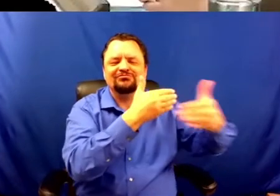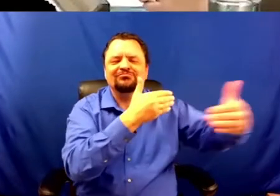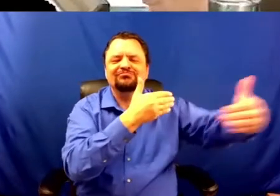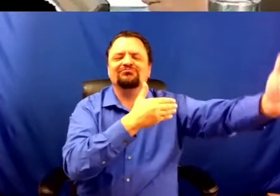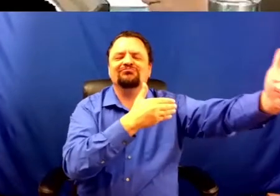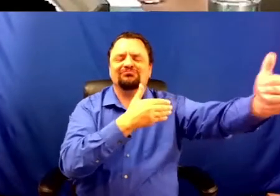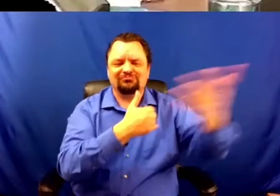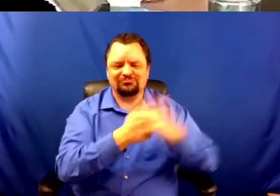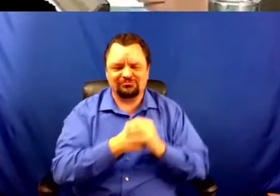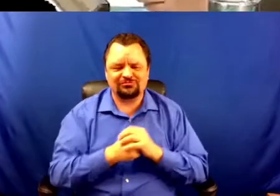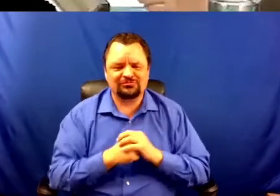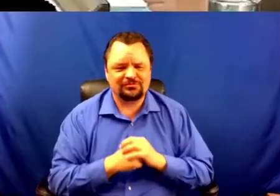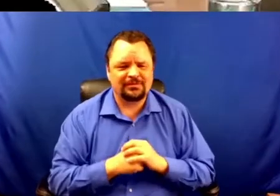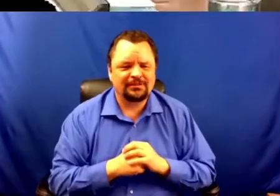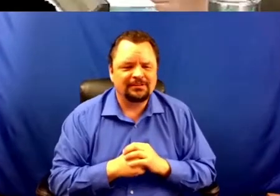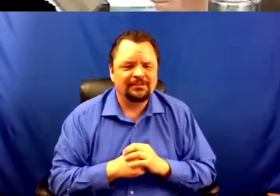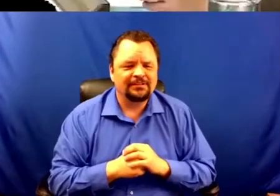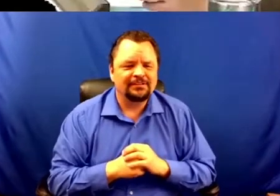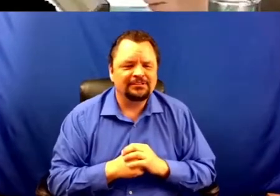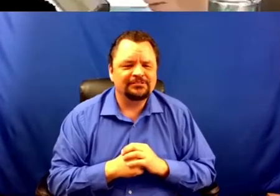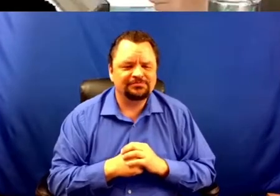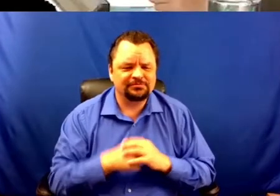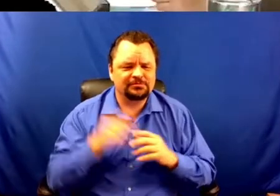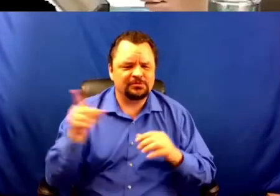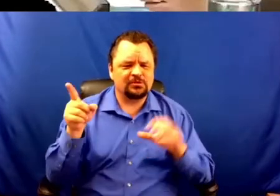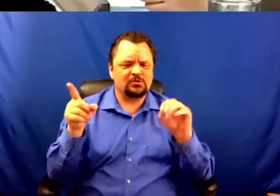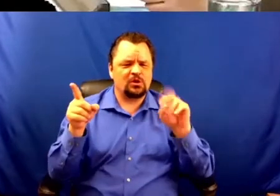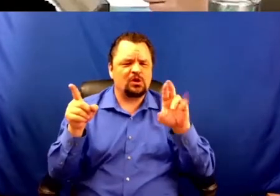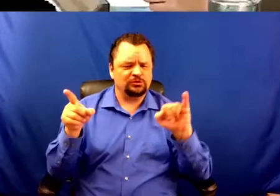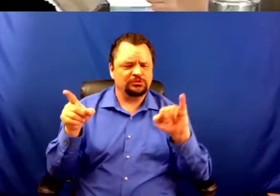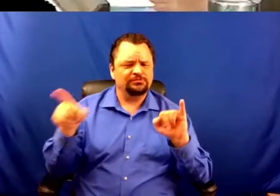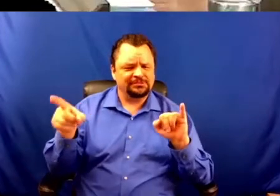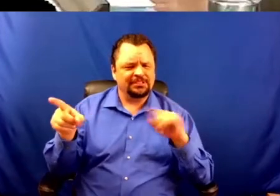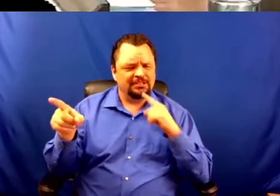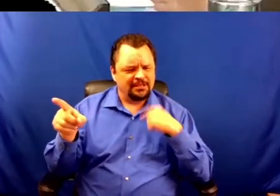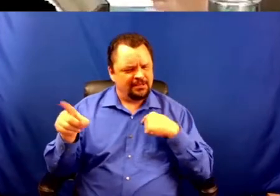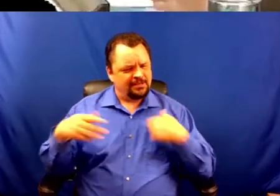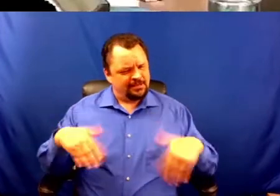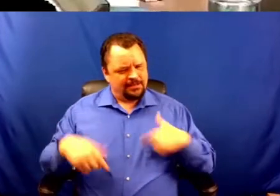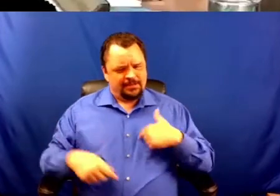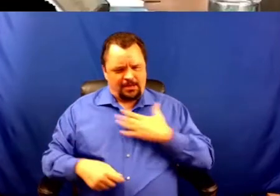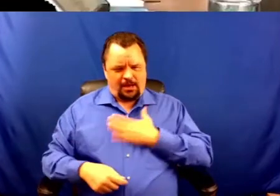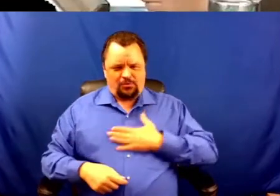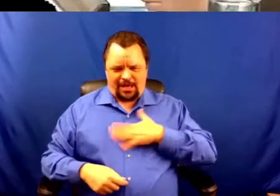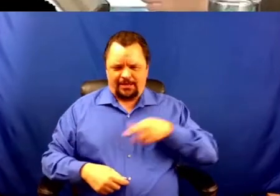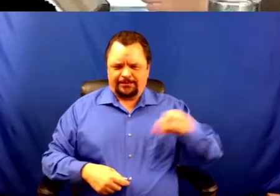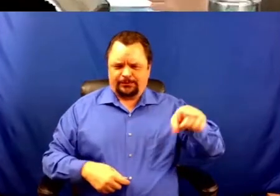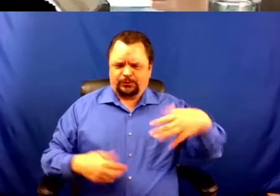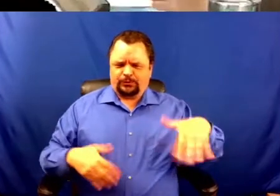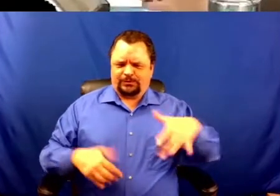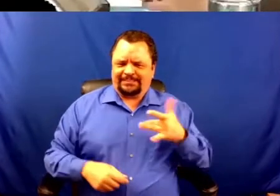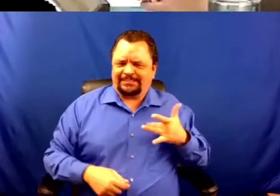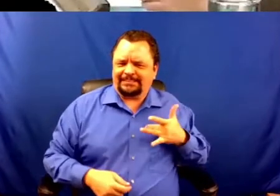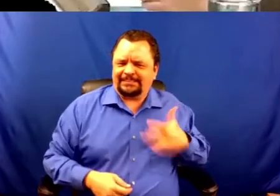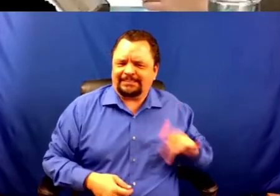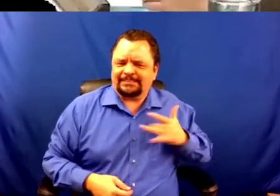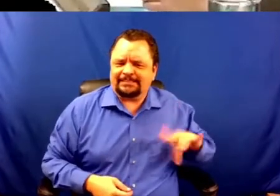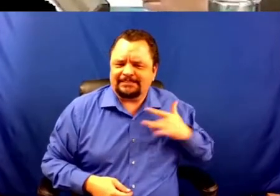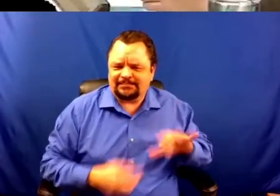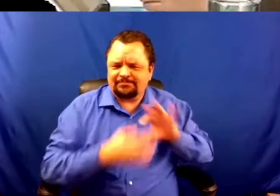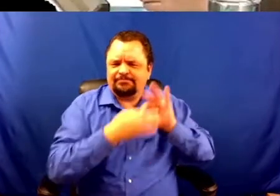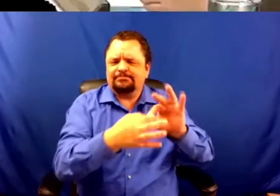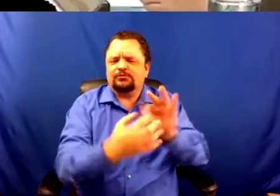But Tammy, I appreciate the fact that you were sensitive to the fact that other board members were kind of grinding